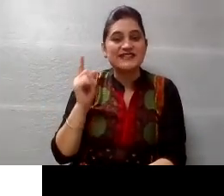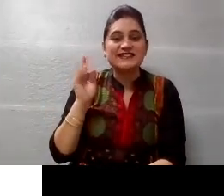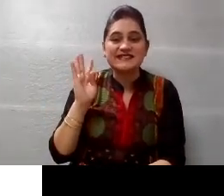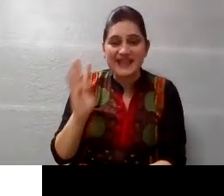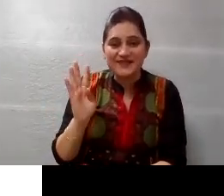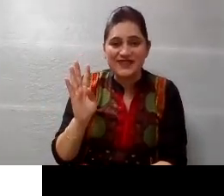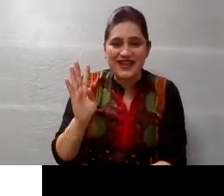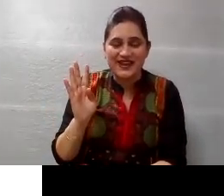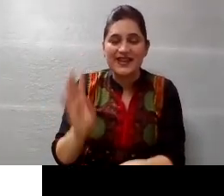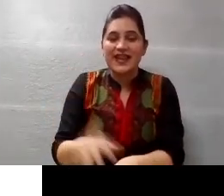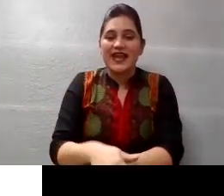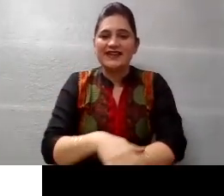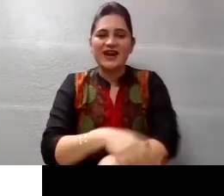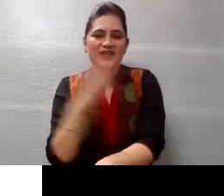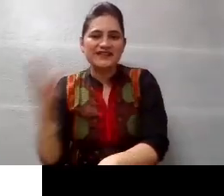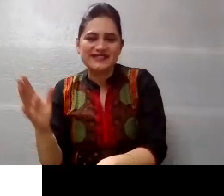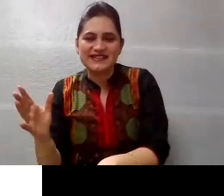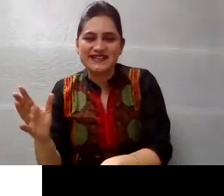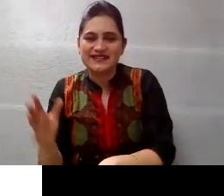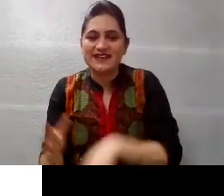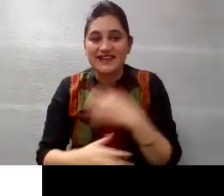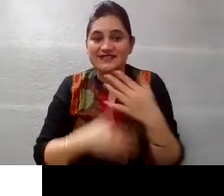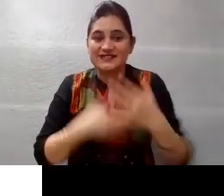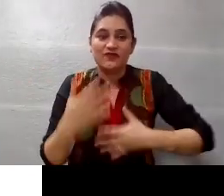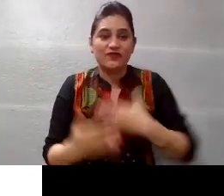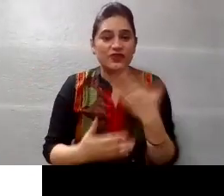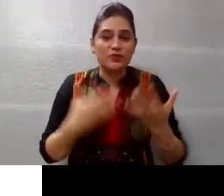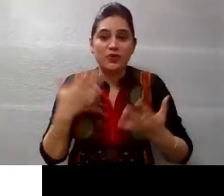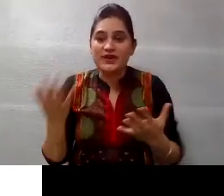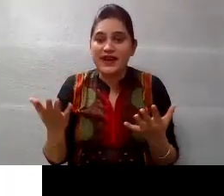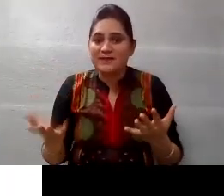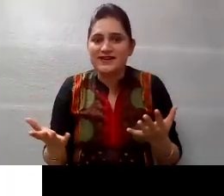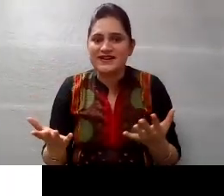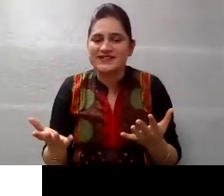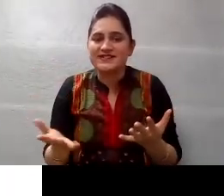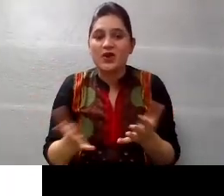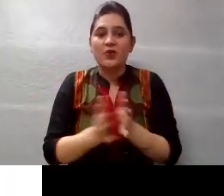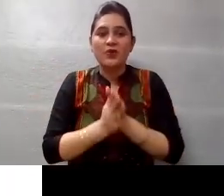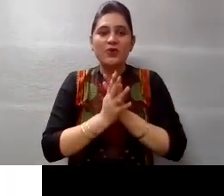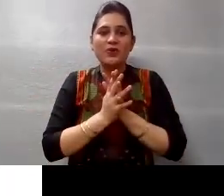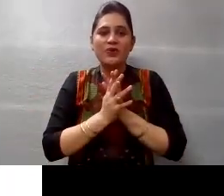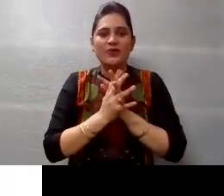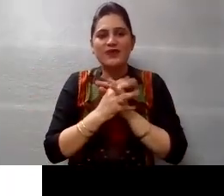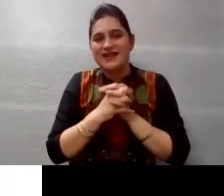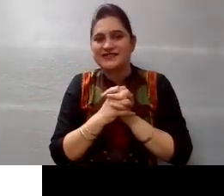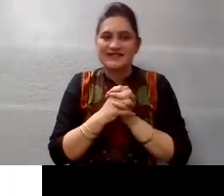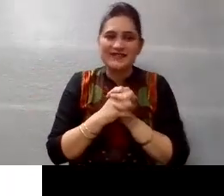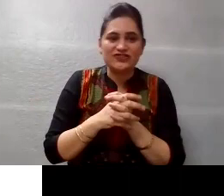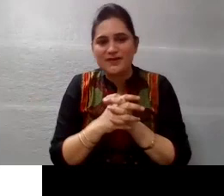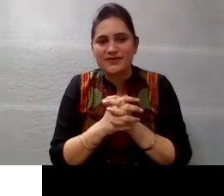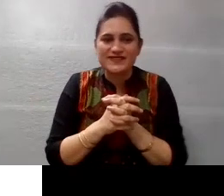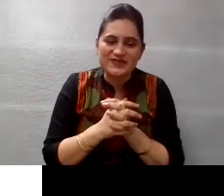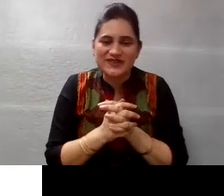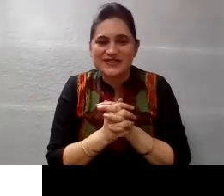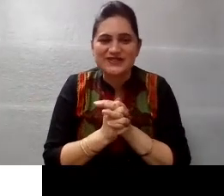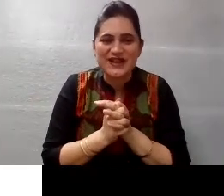it is 47. And now let's see the next few more numbers. Oh, let's see